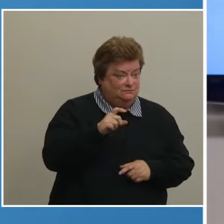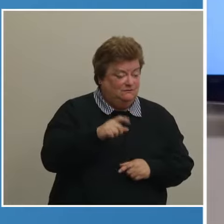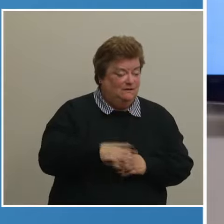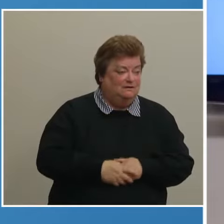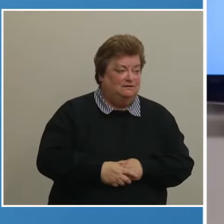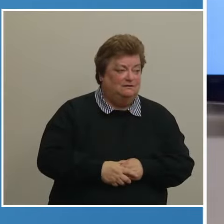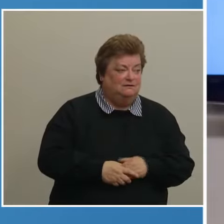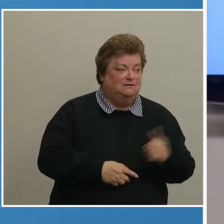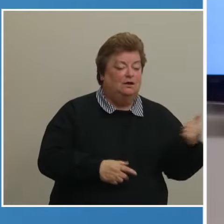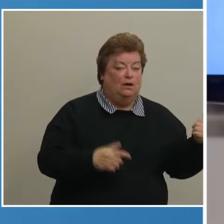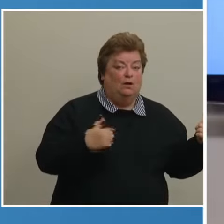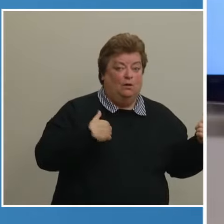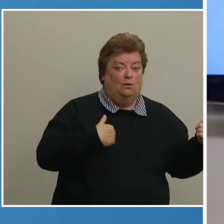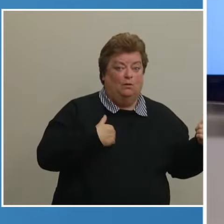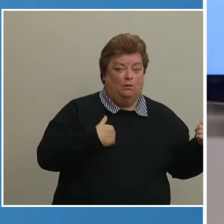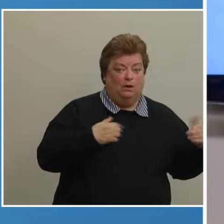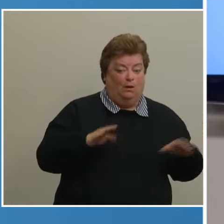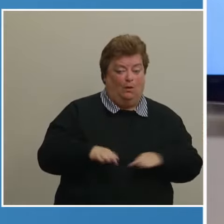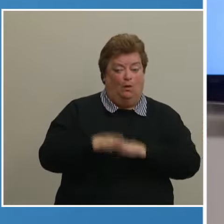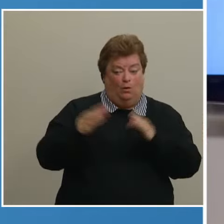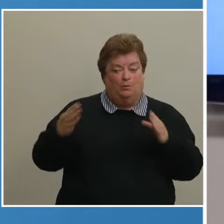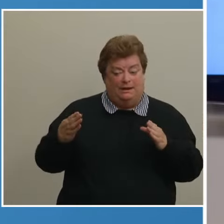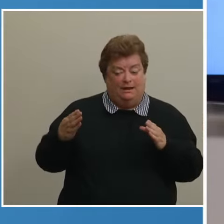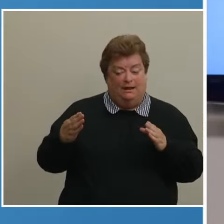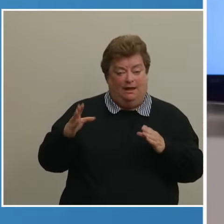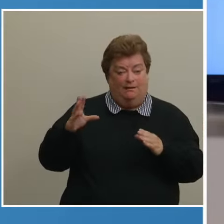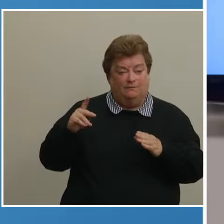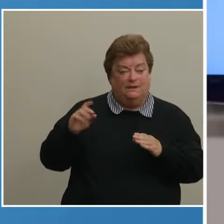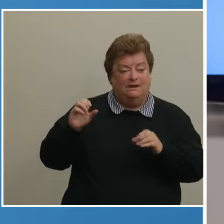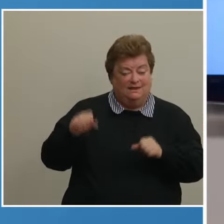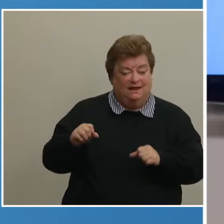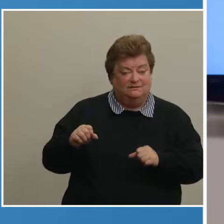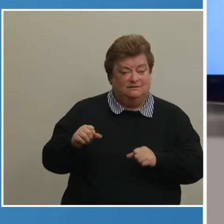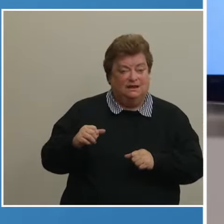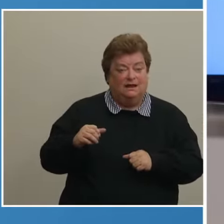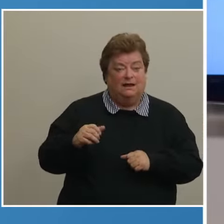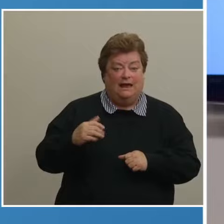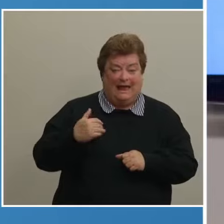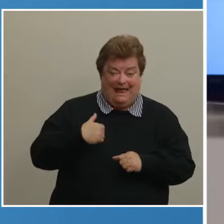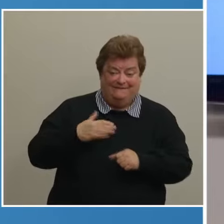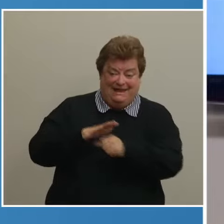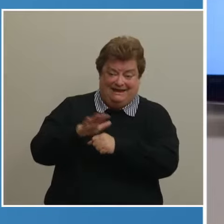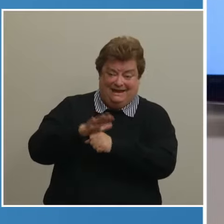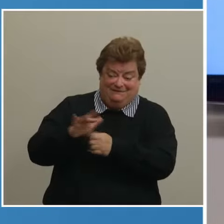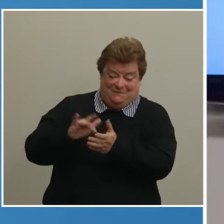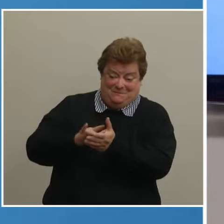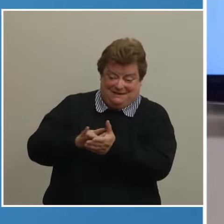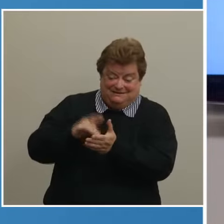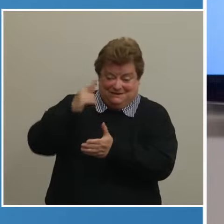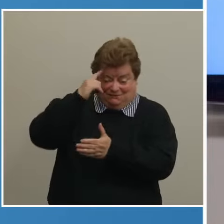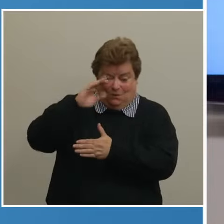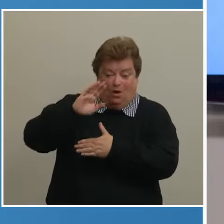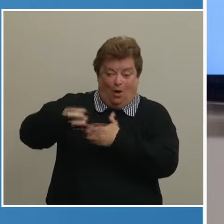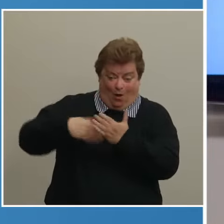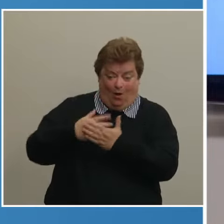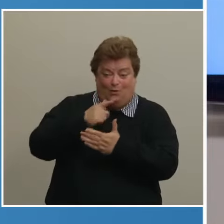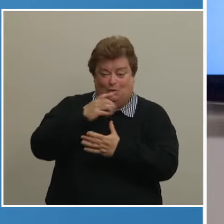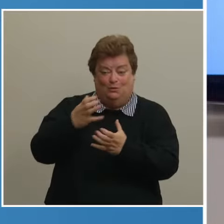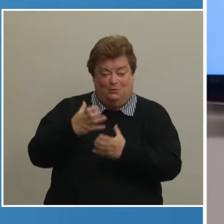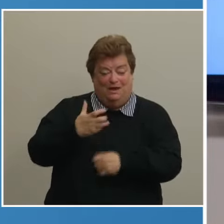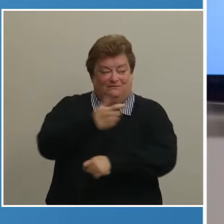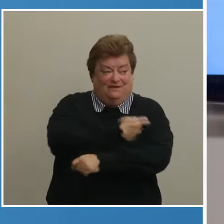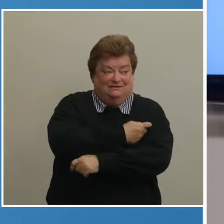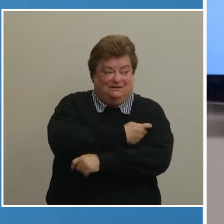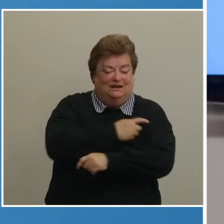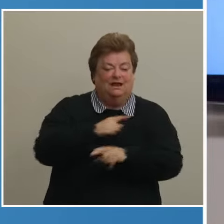Well, we're opening up, obviously, to get to those. I wouldn't say that we have enough vaccine for everybody who wants to get vaccinated,